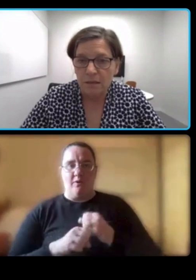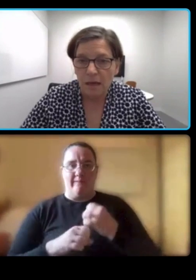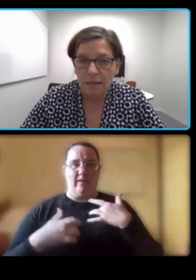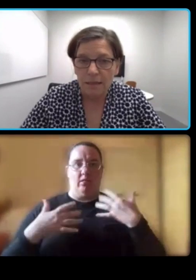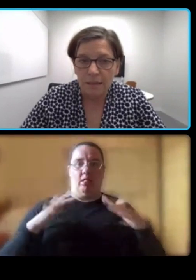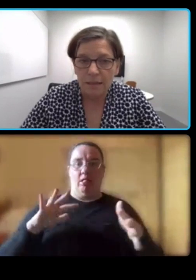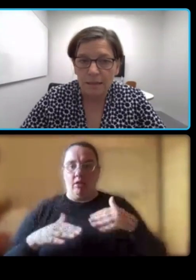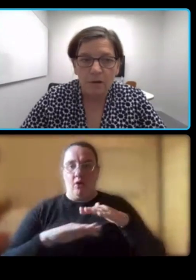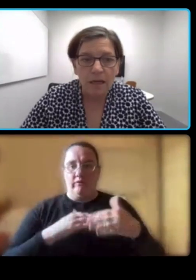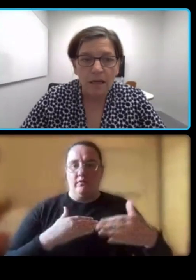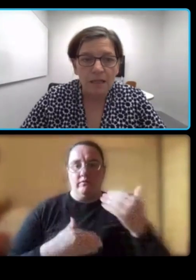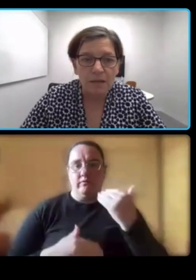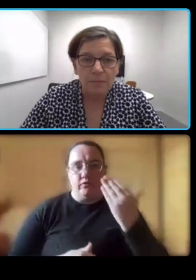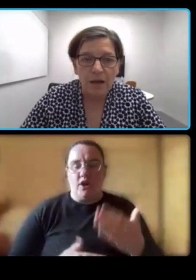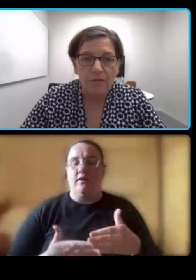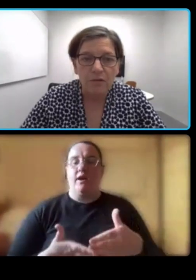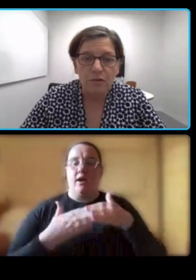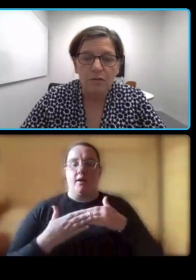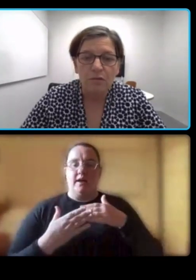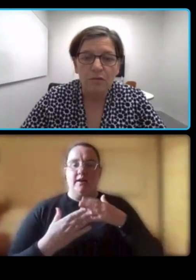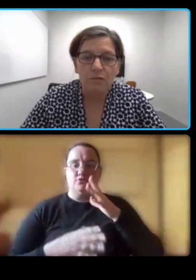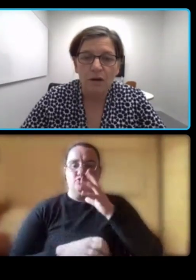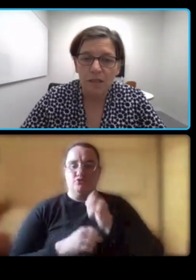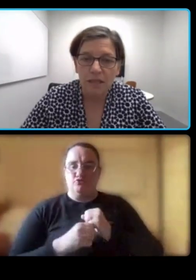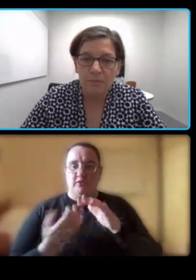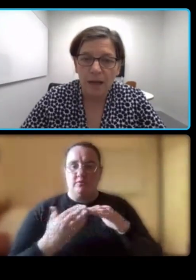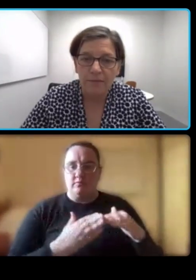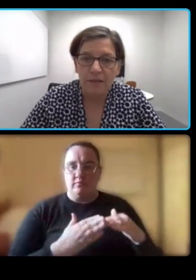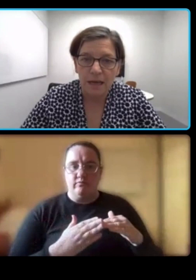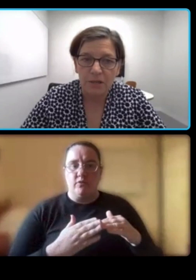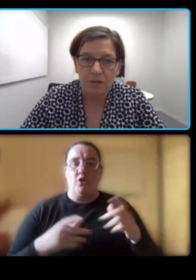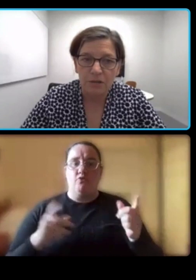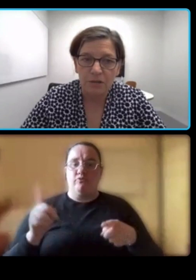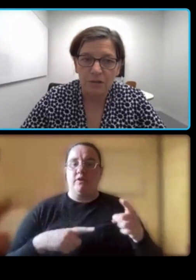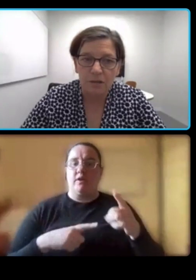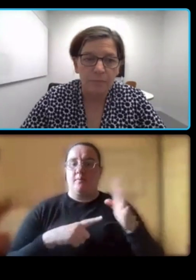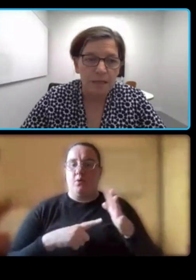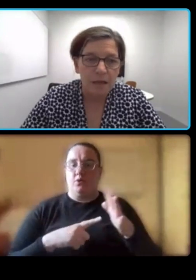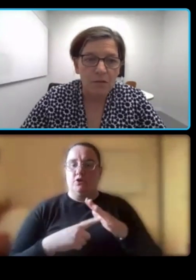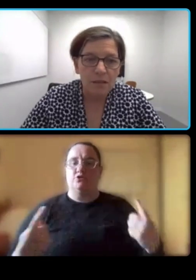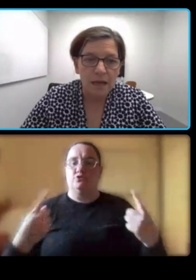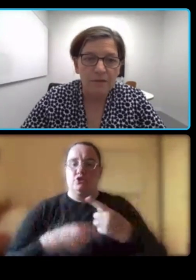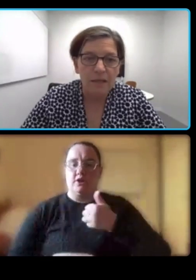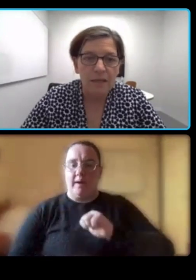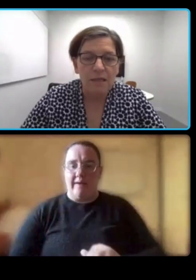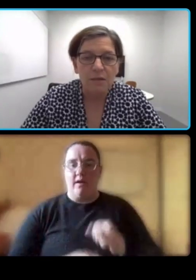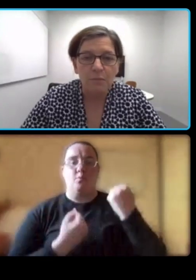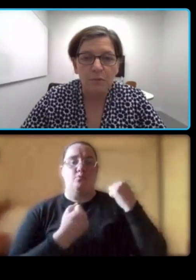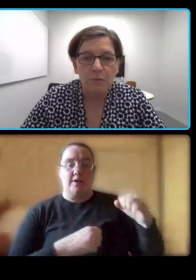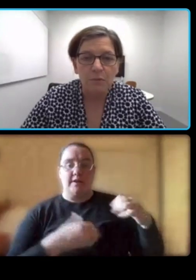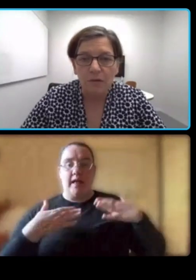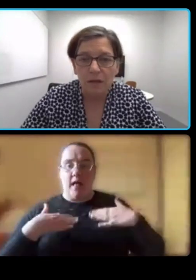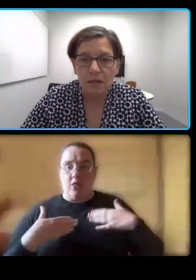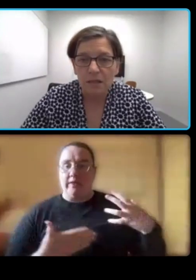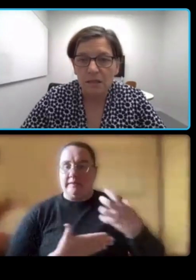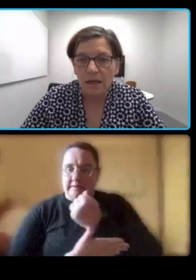and trusting society. Regulation is a powerful tool for driving change in behaviours and attitudes. It protects health and safety,